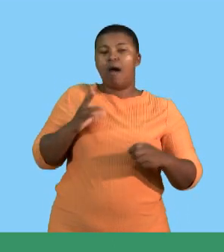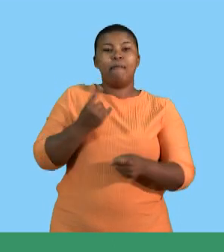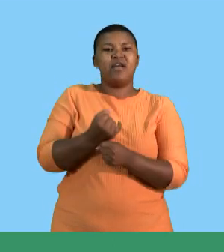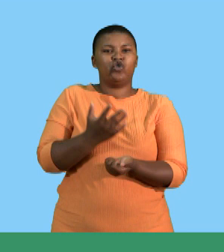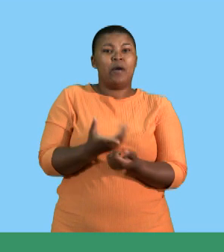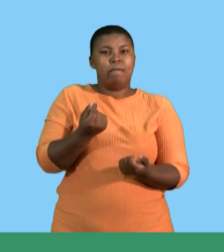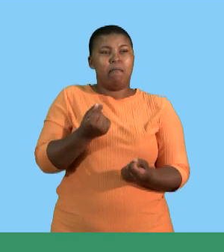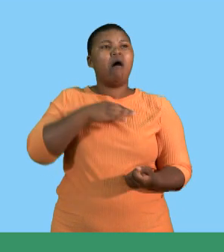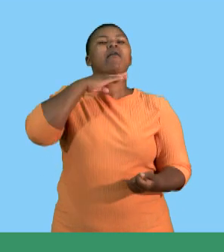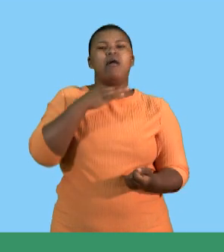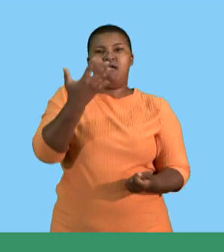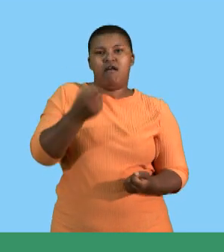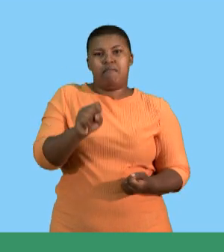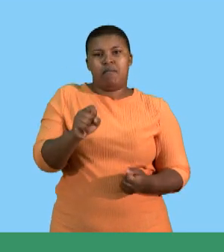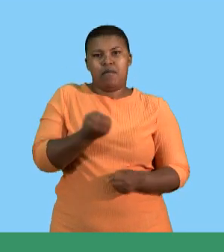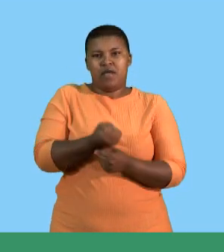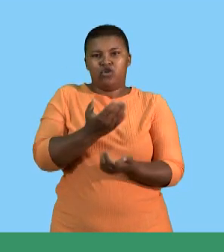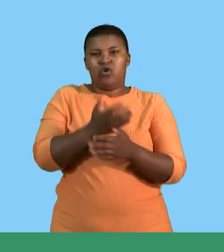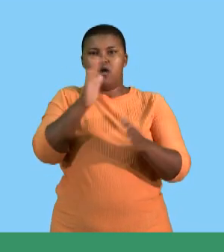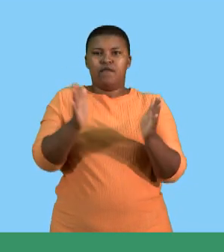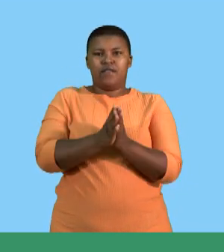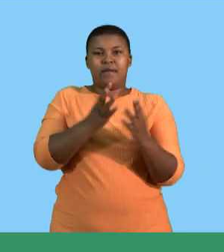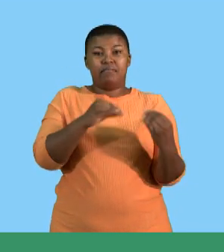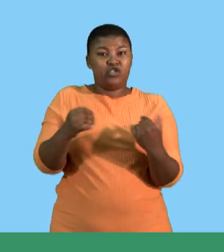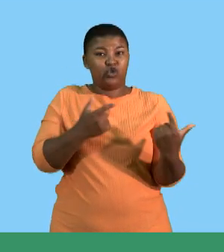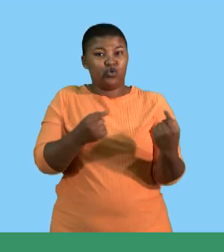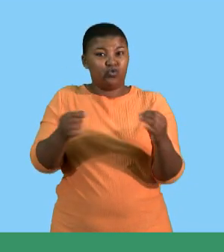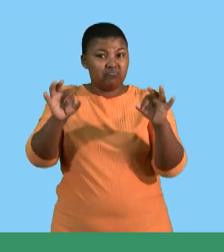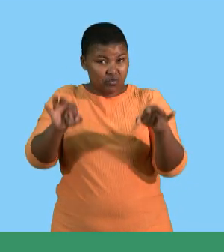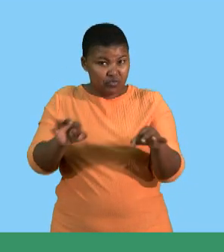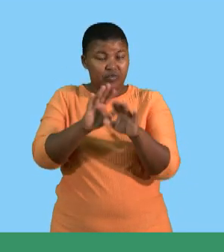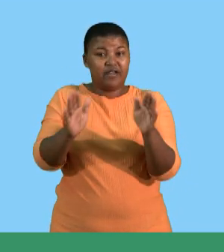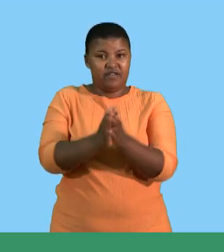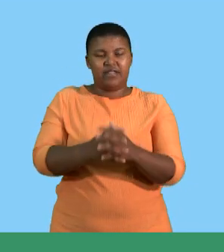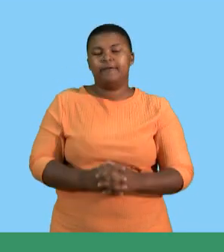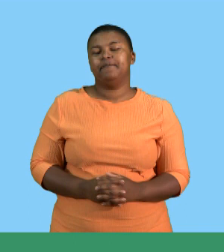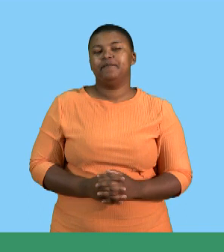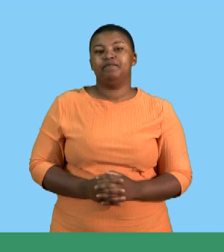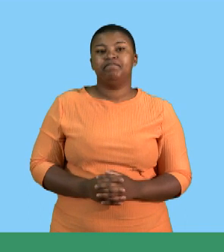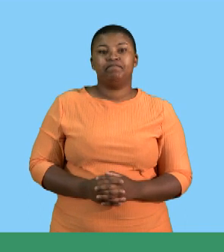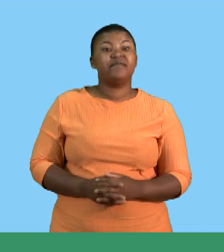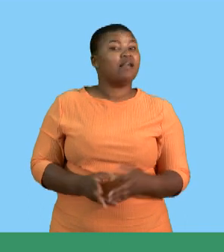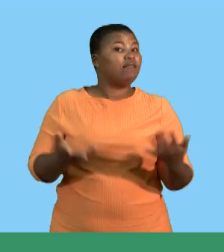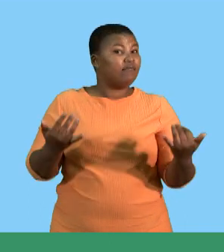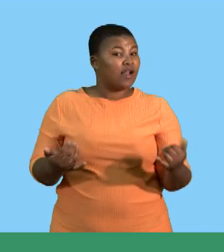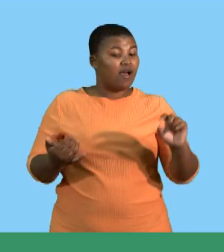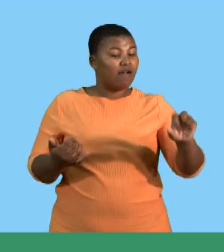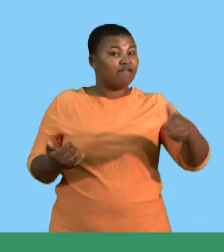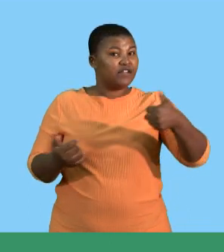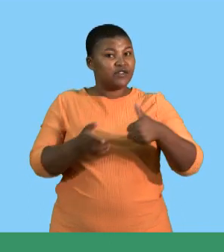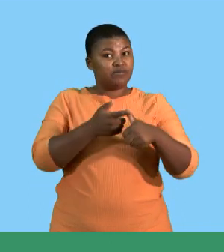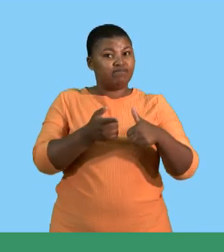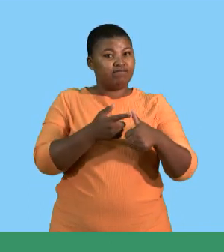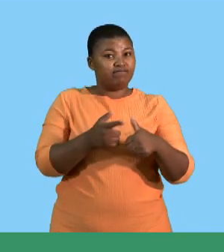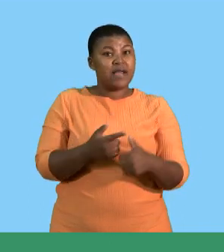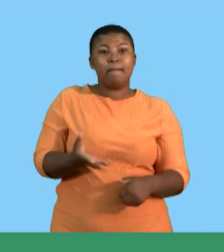the business. So they will compile a budget, and then they will make sure we have enough money to perform all the